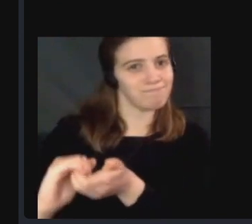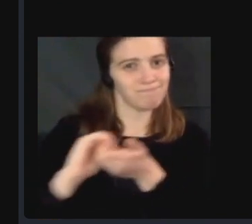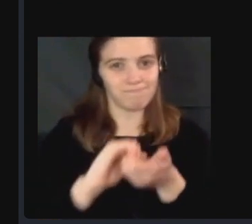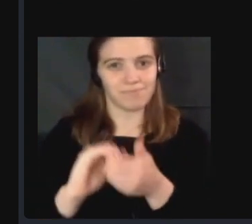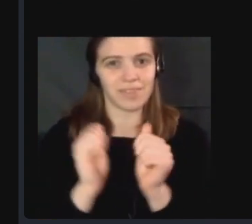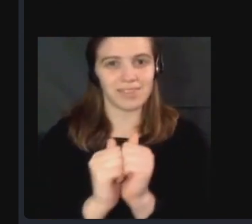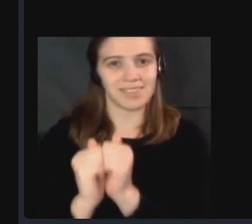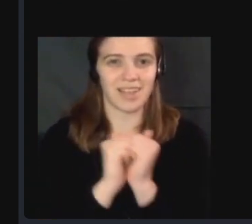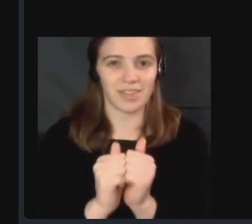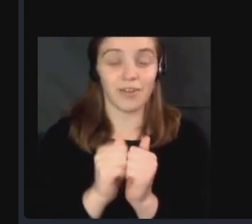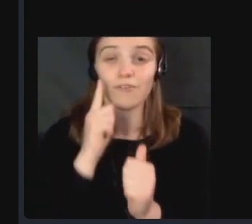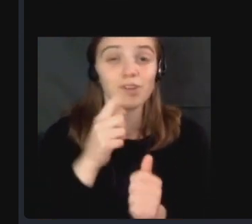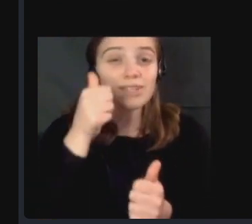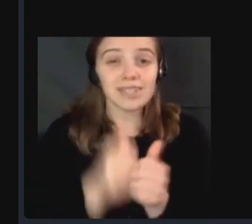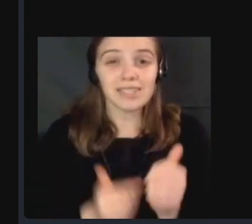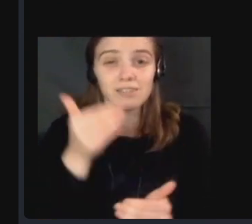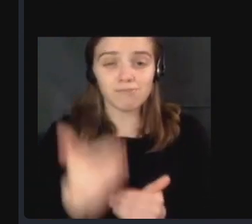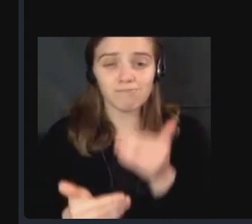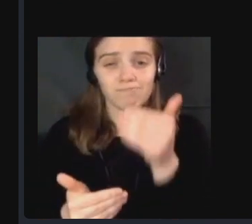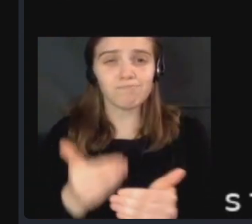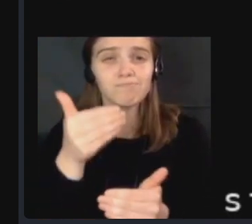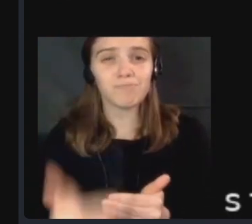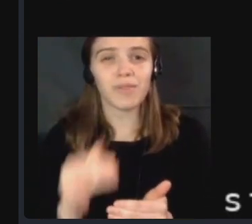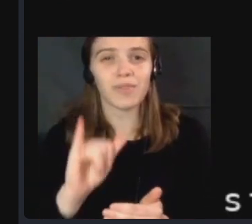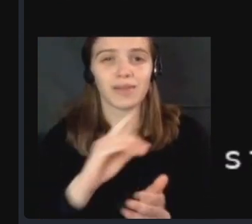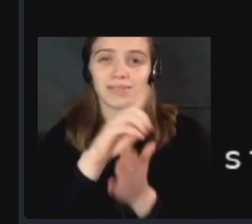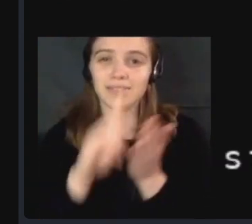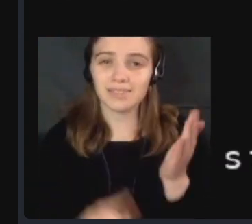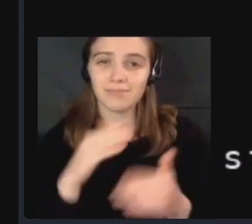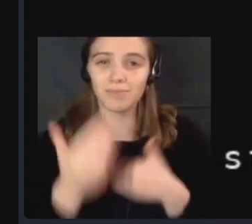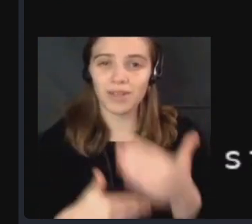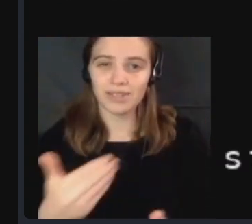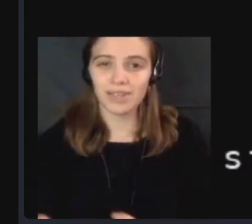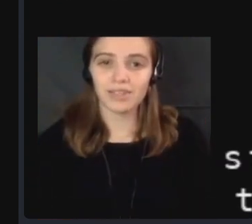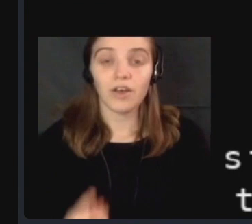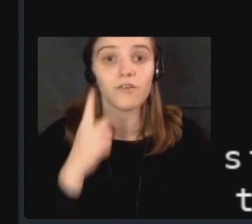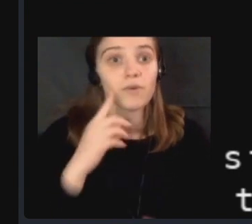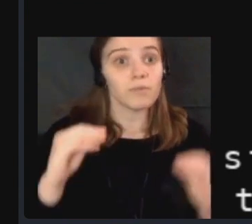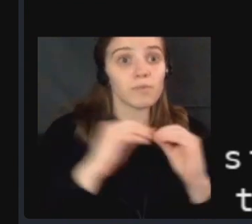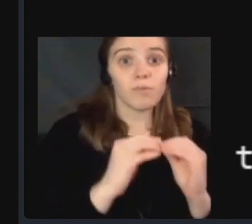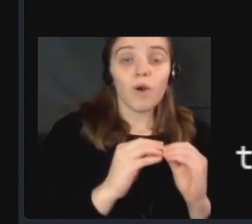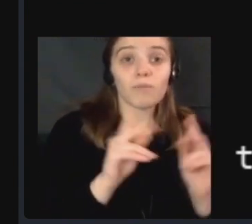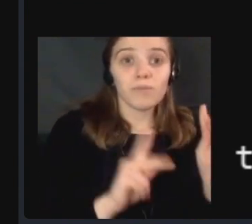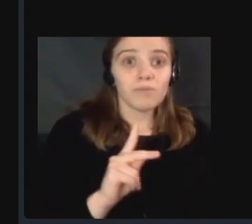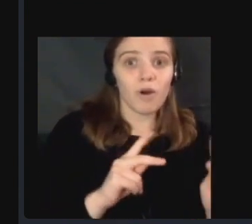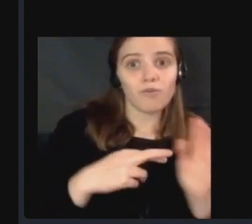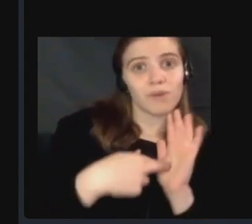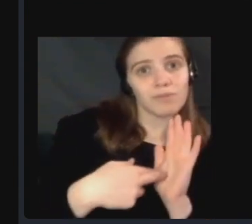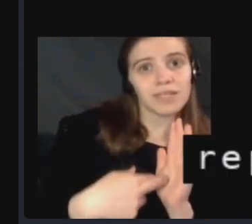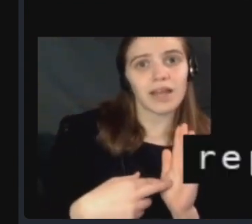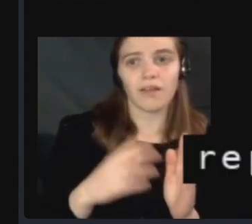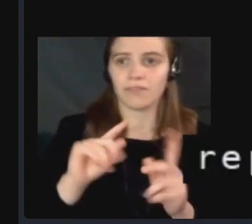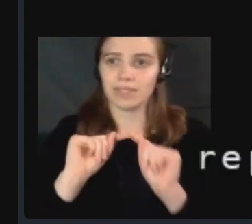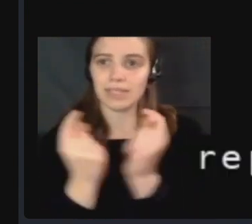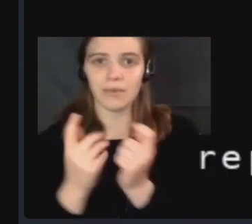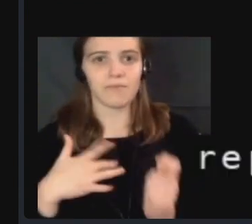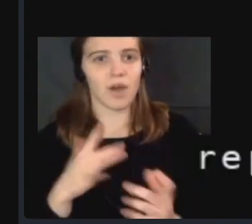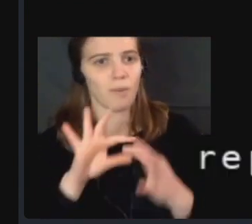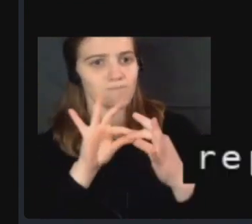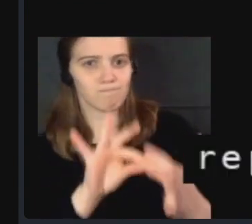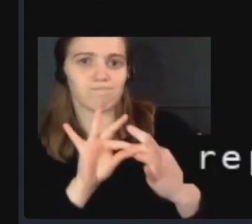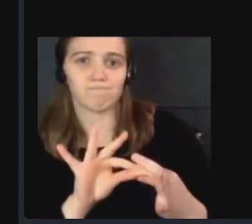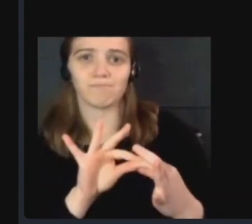design process, so that more ideas are heard and represented, more teammates feel connected and empowered to contribute, and